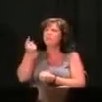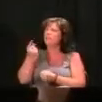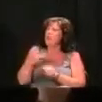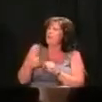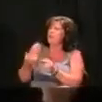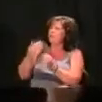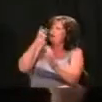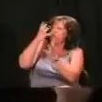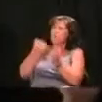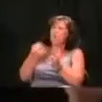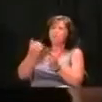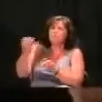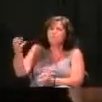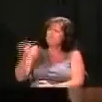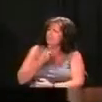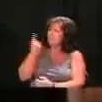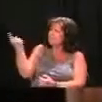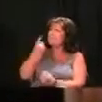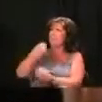back.